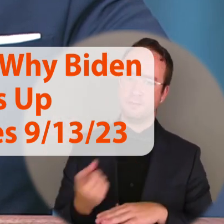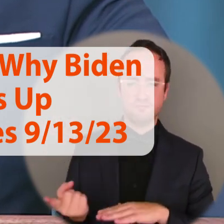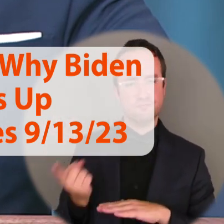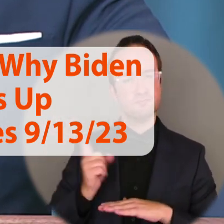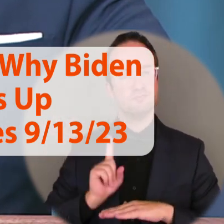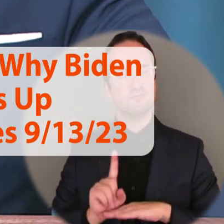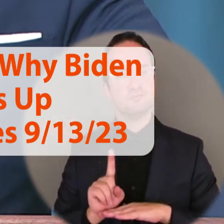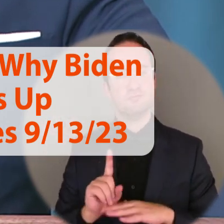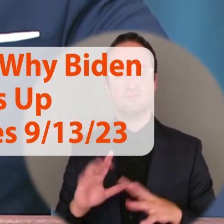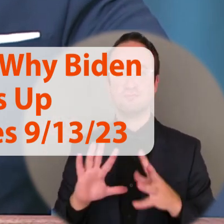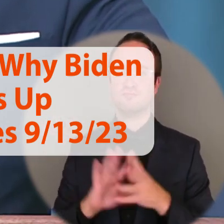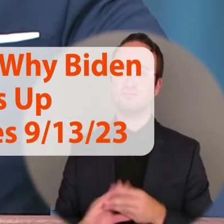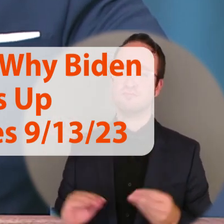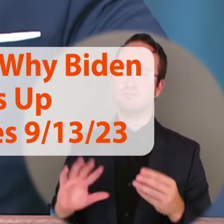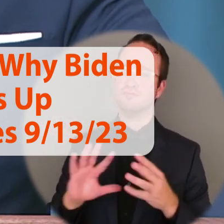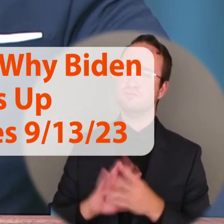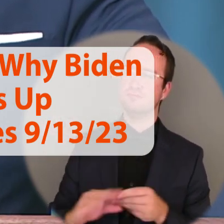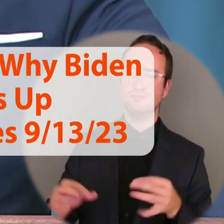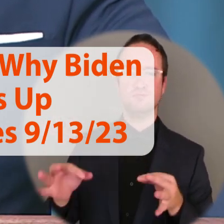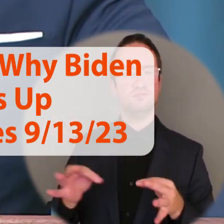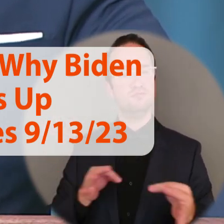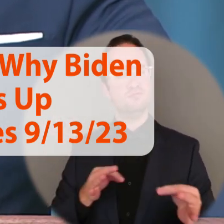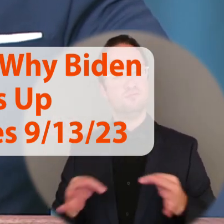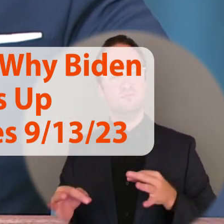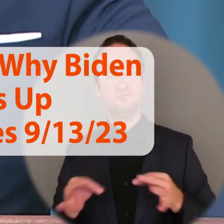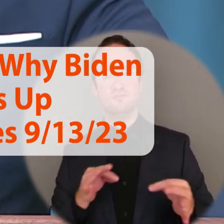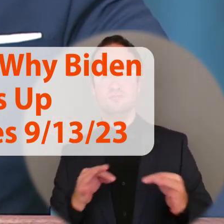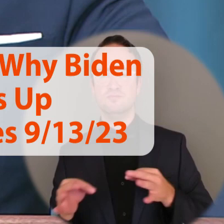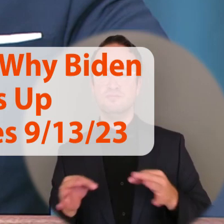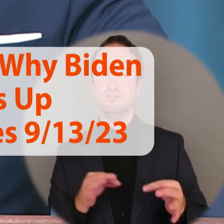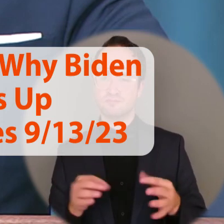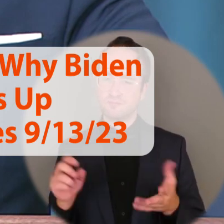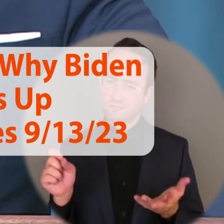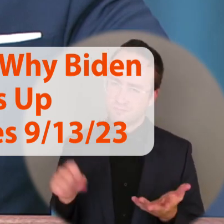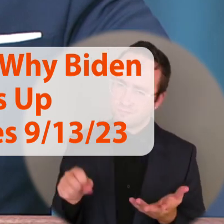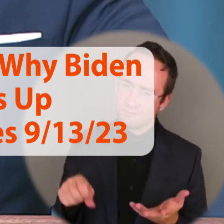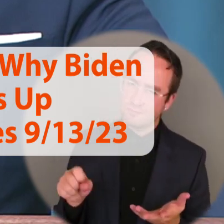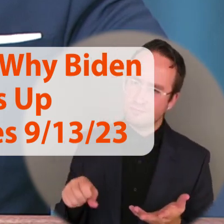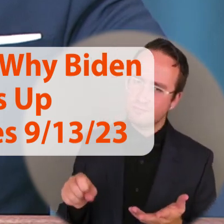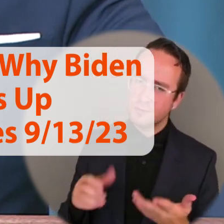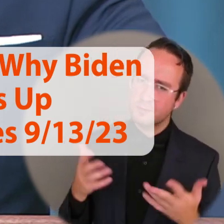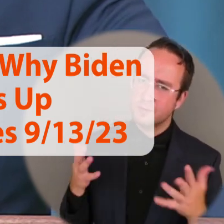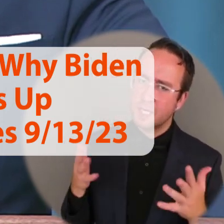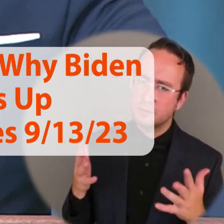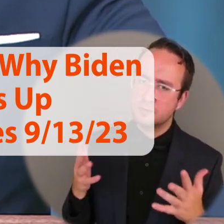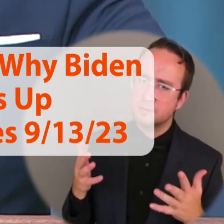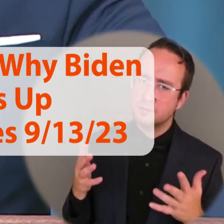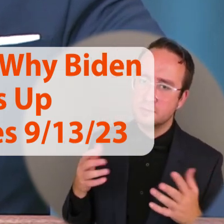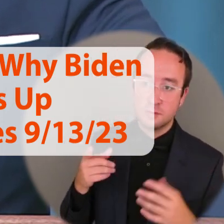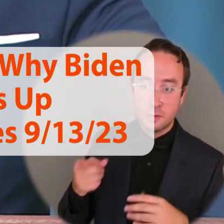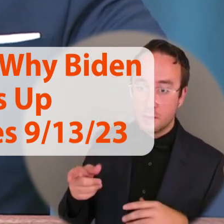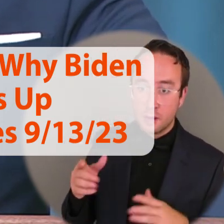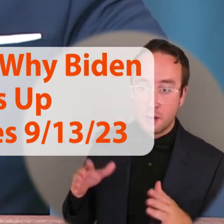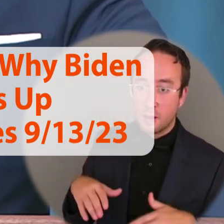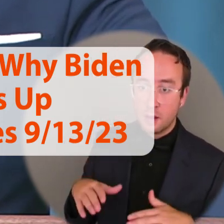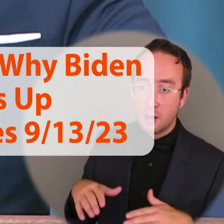day. And he did that. And he spoke about a visit to Ground Zero, which he did participate